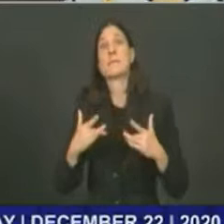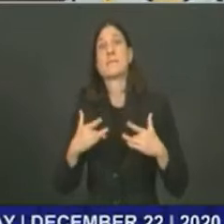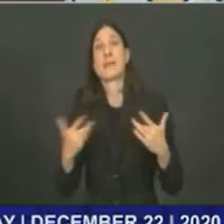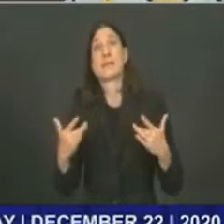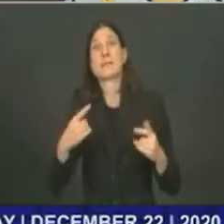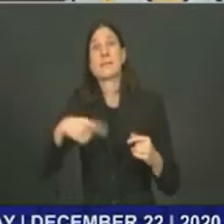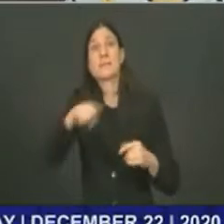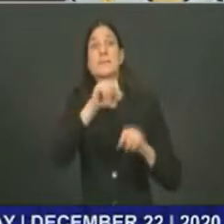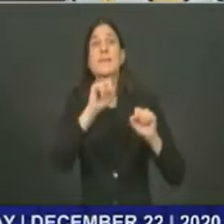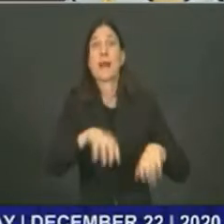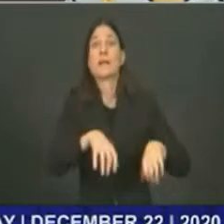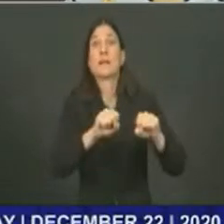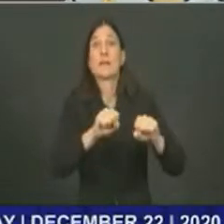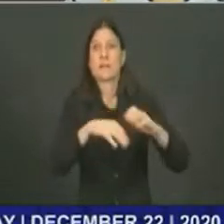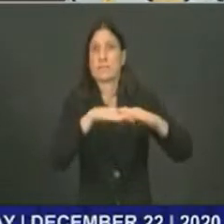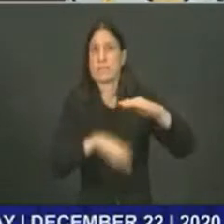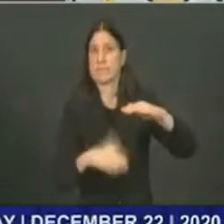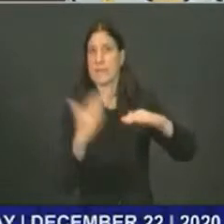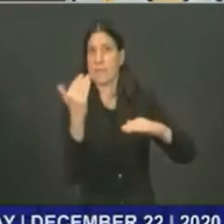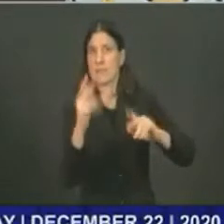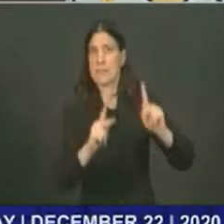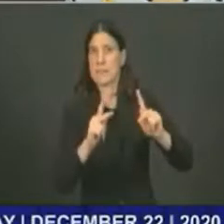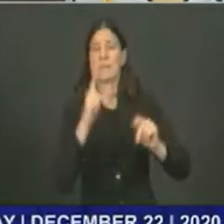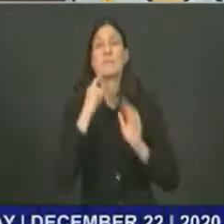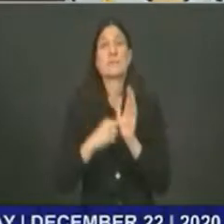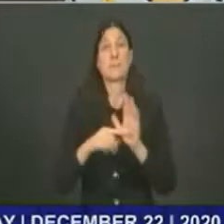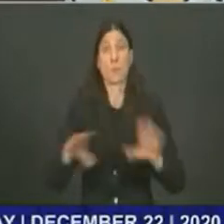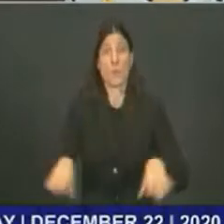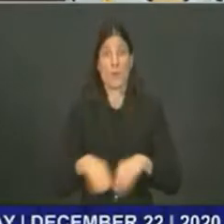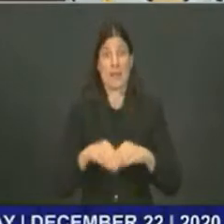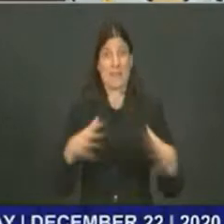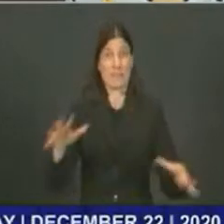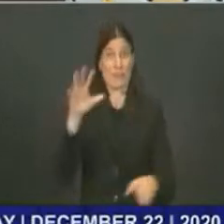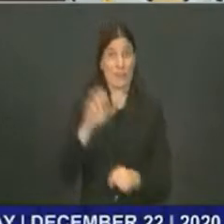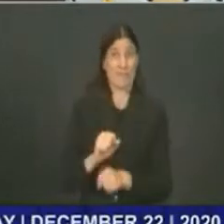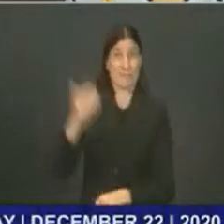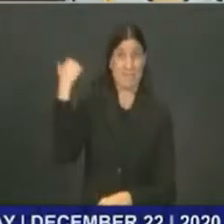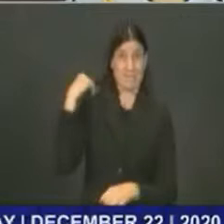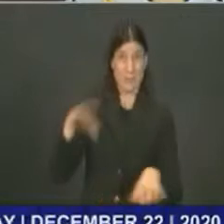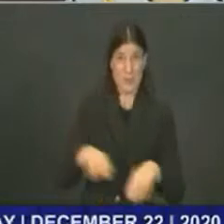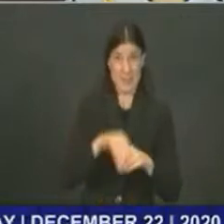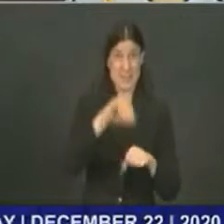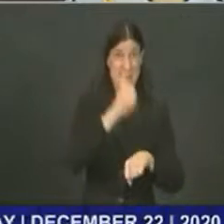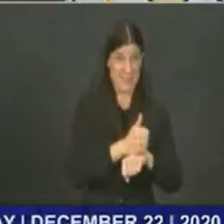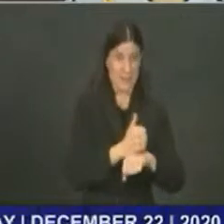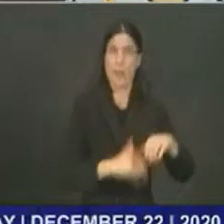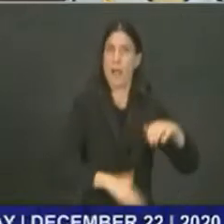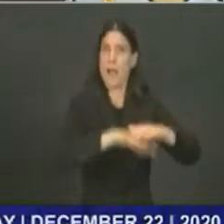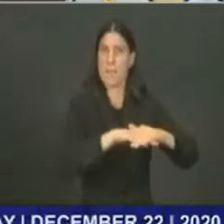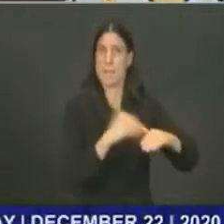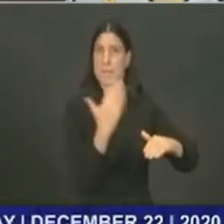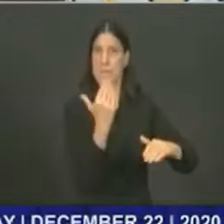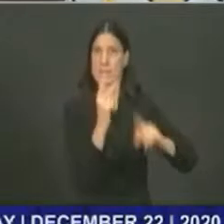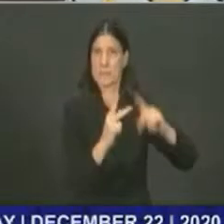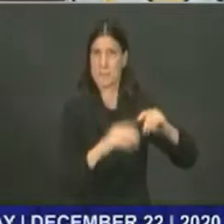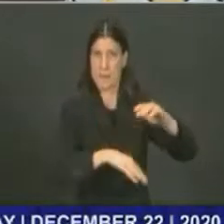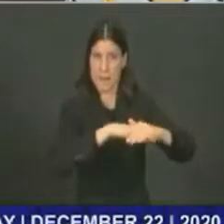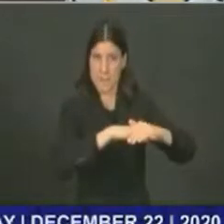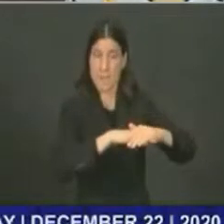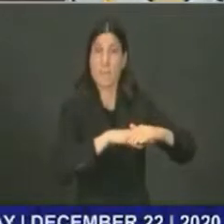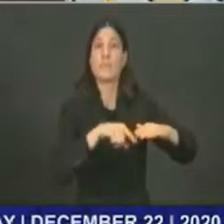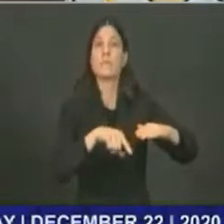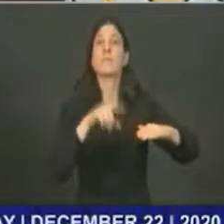pre-scheduled weddings also permitted to proceed. Those are very small. Those are catered events only with